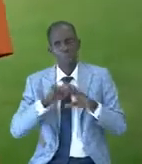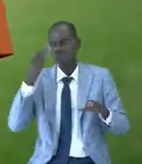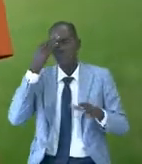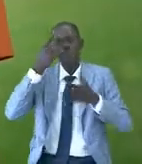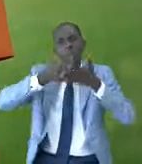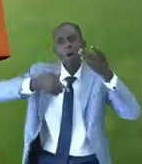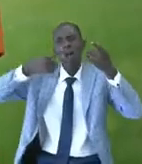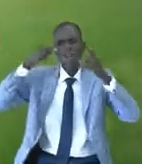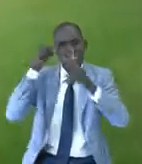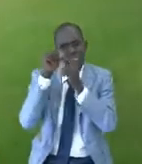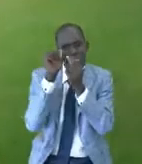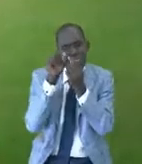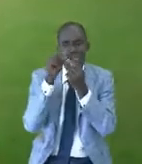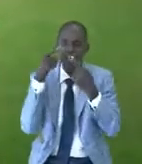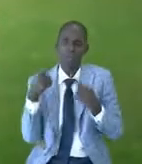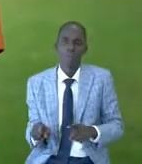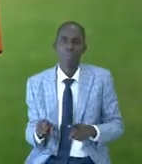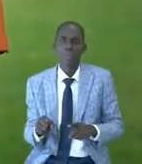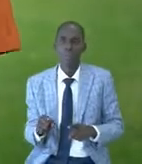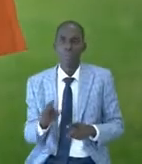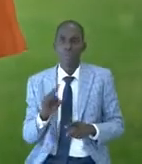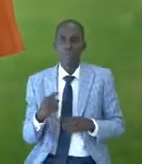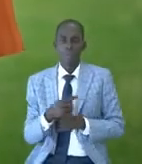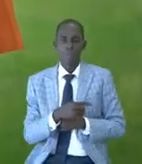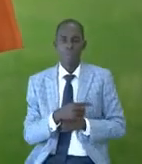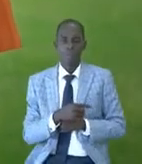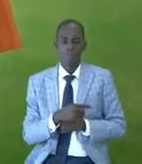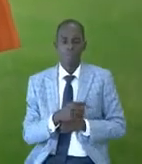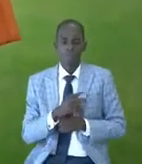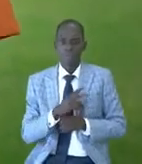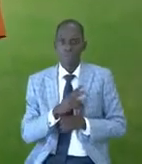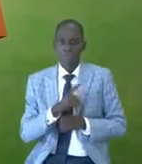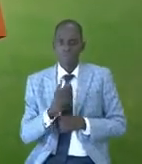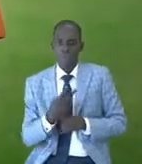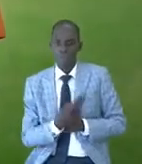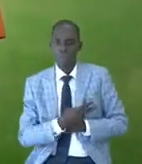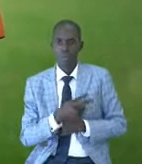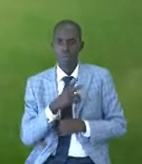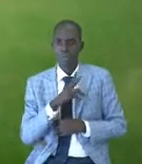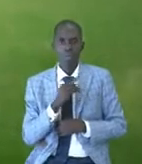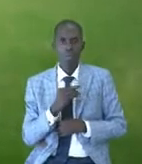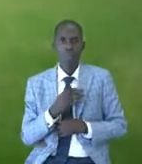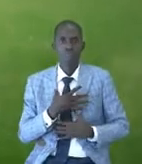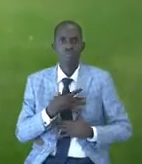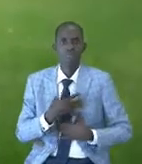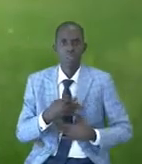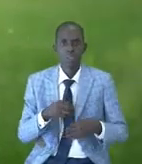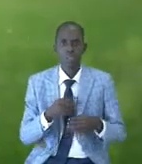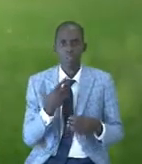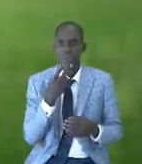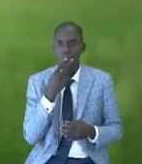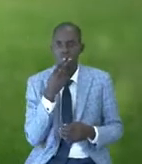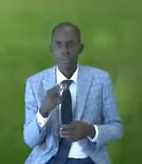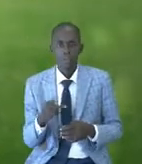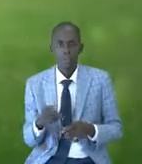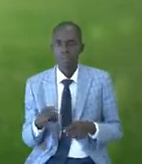Getting home, the first day, no urge. Wow, I didn't notice. Second day, I